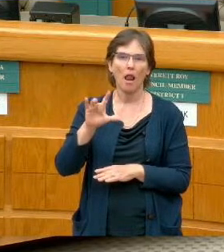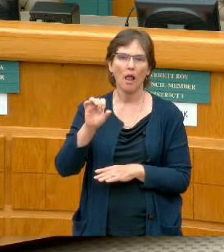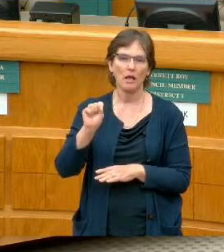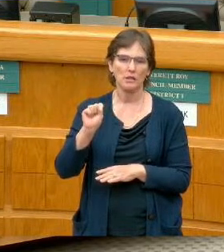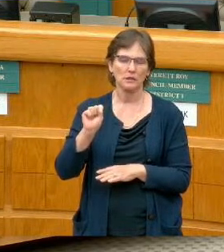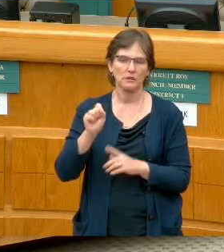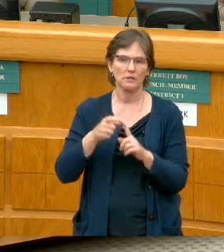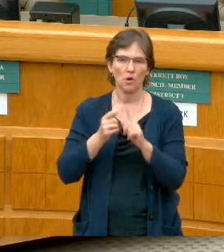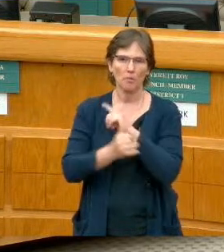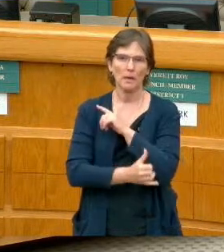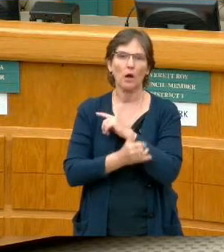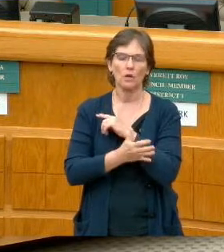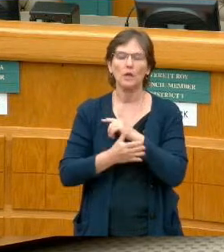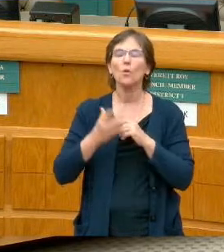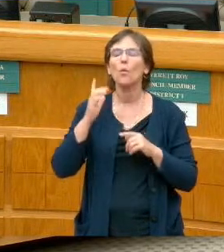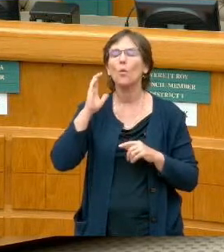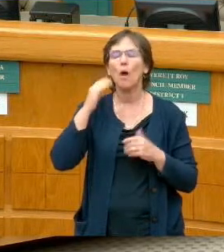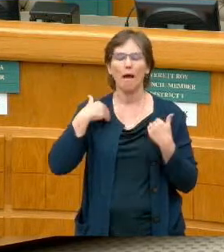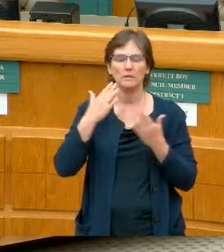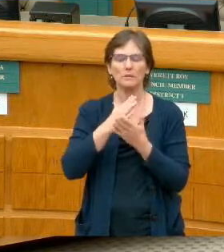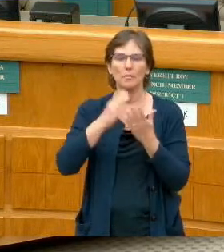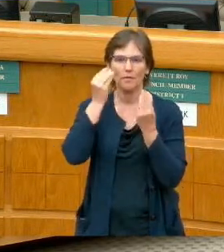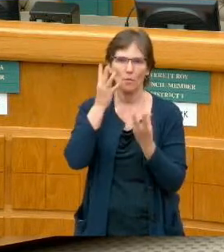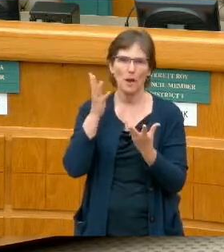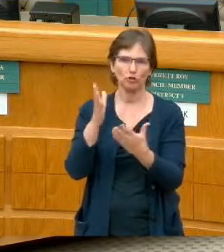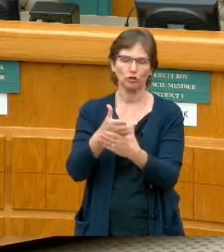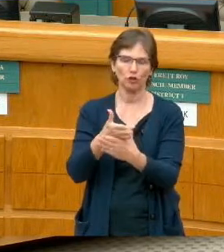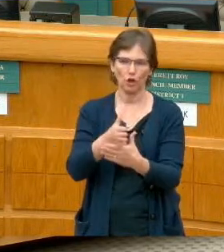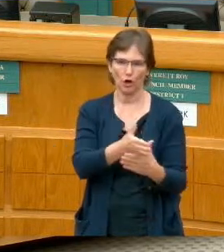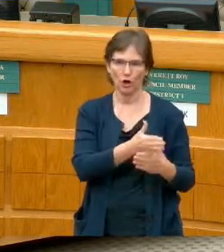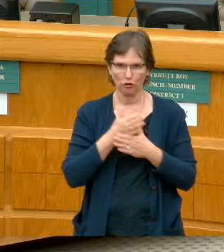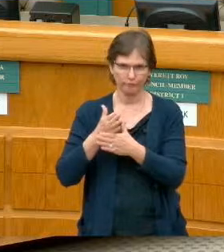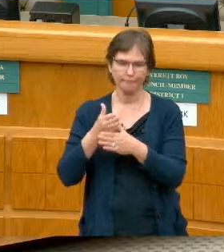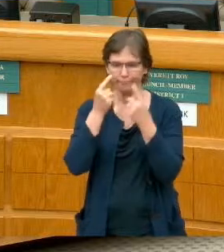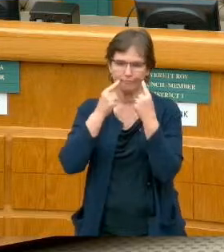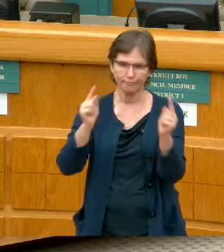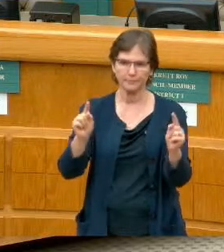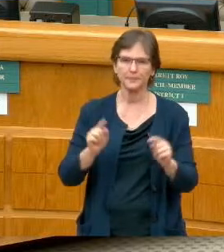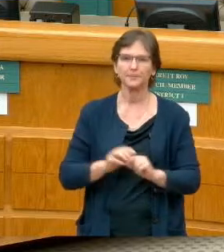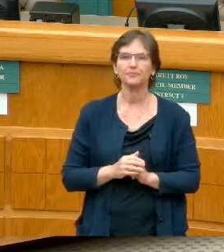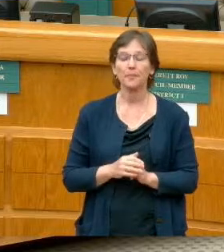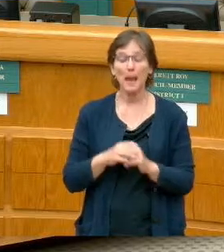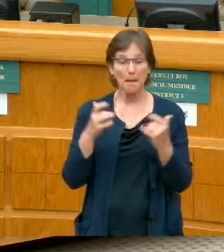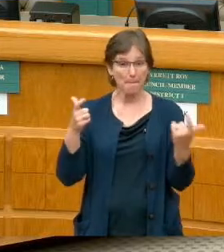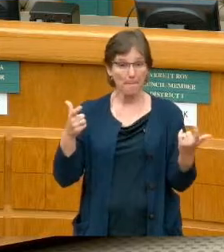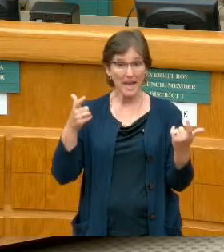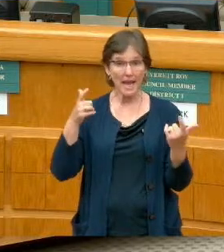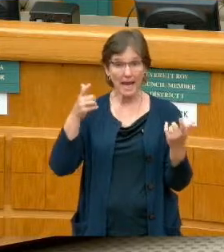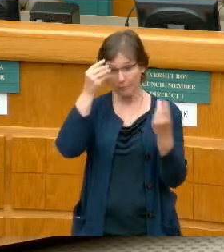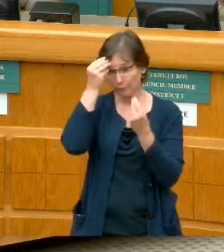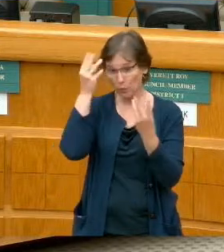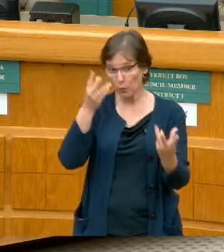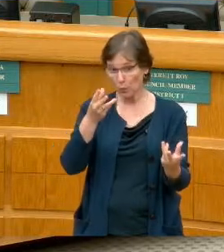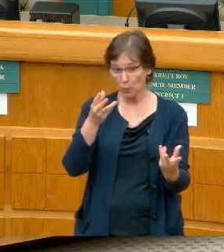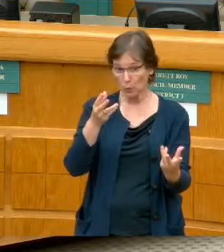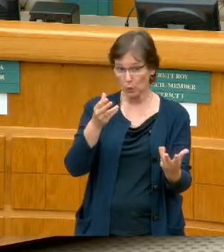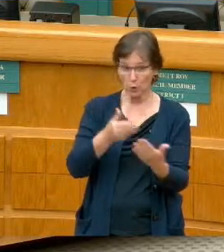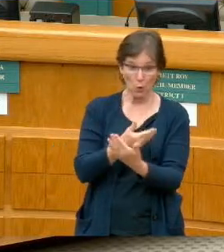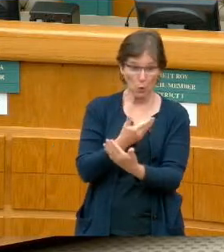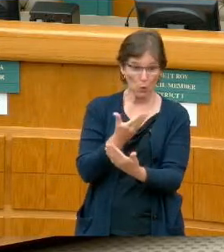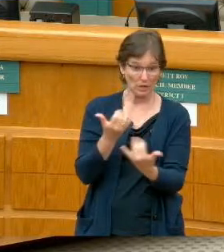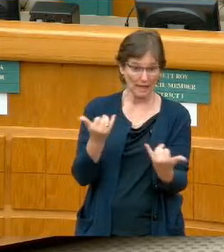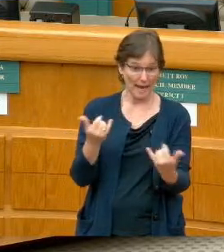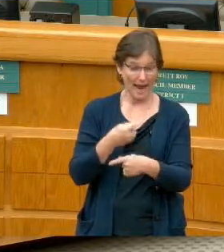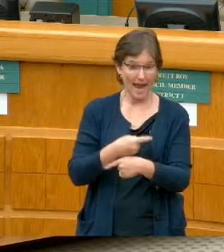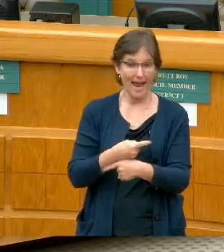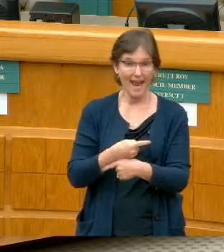information that she wants to share with us. But I think the big news today, other than I